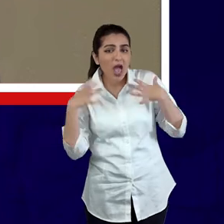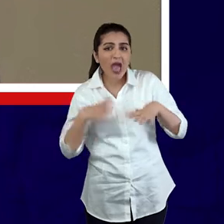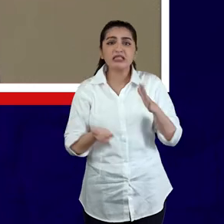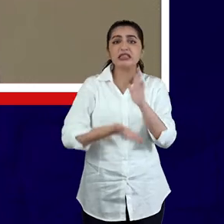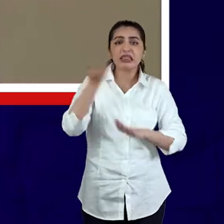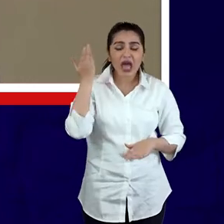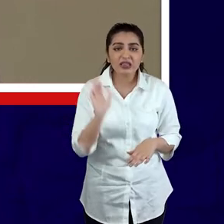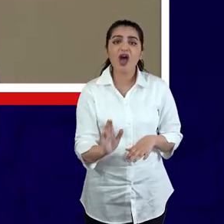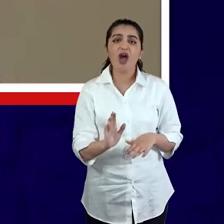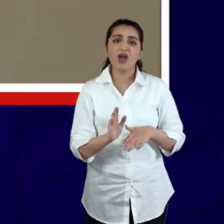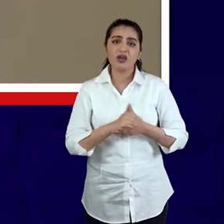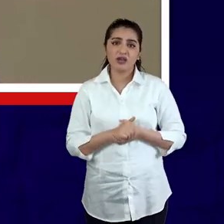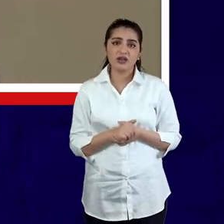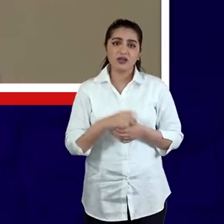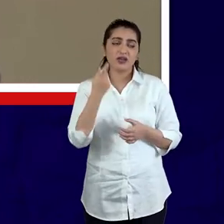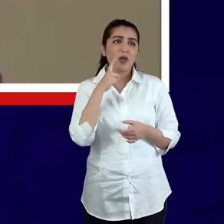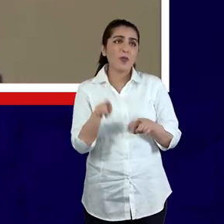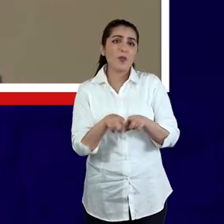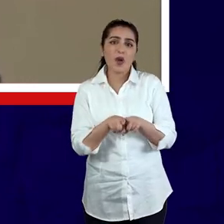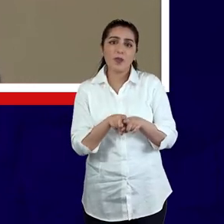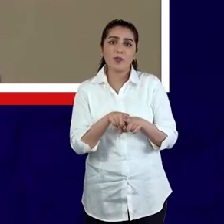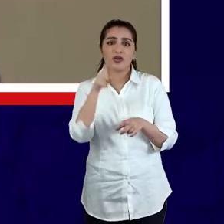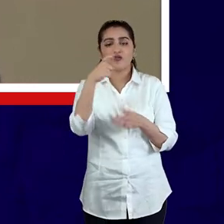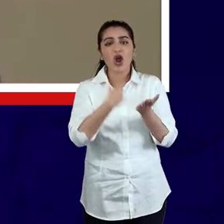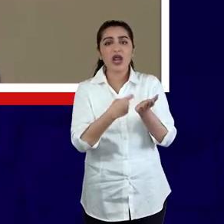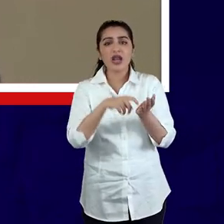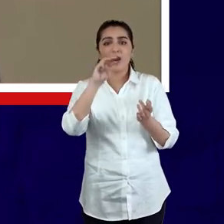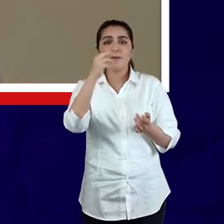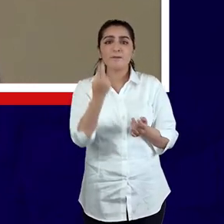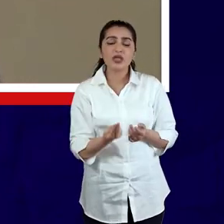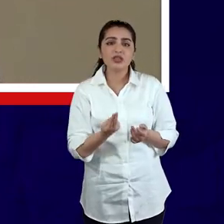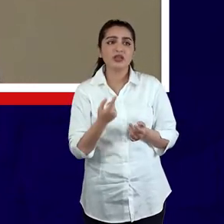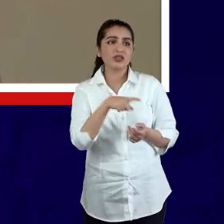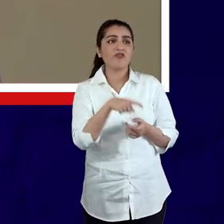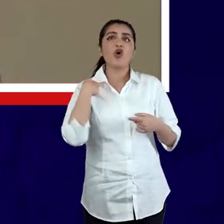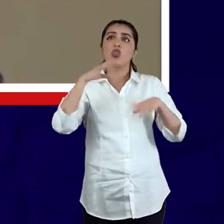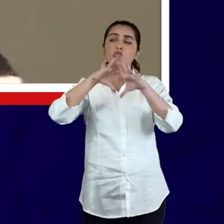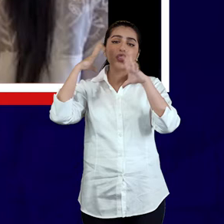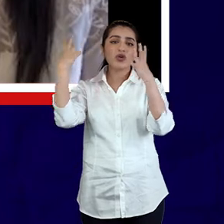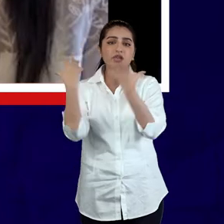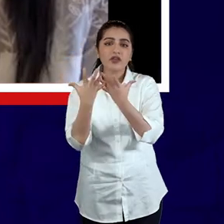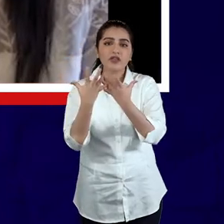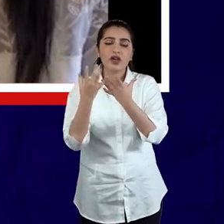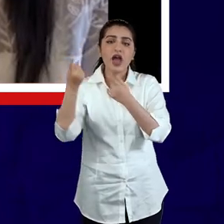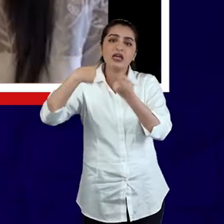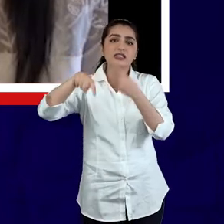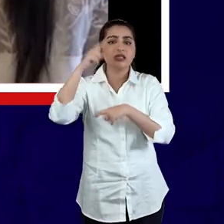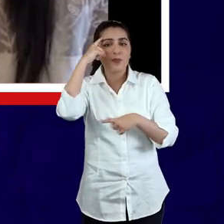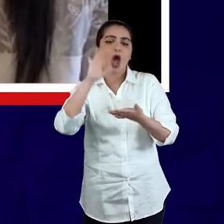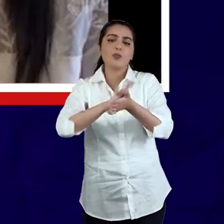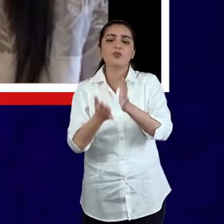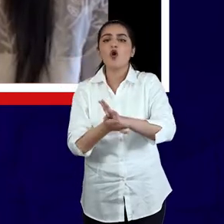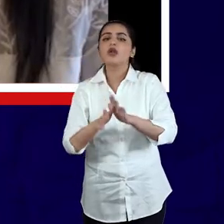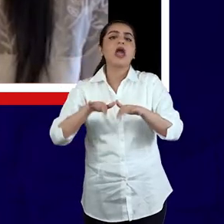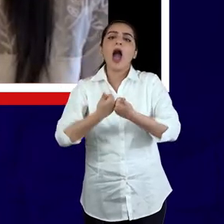many things. I mean, roti is, of course, a very good example, because in our part of the world, everybody has to learn to